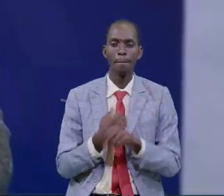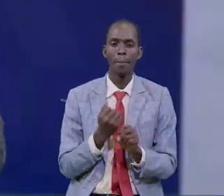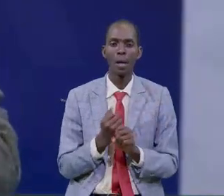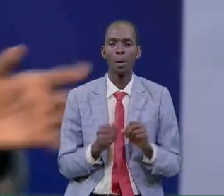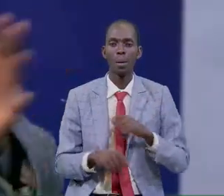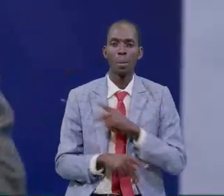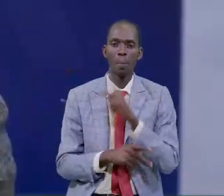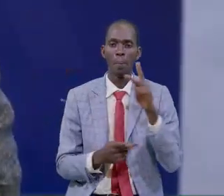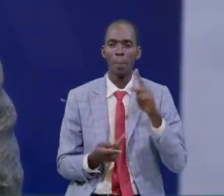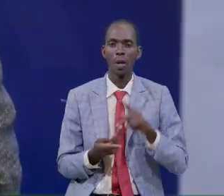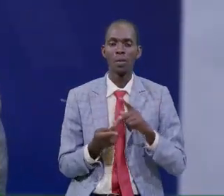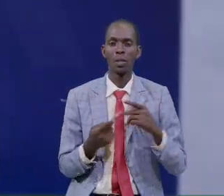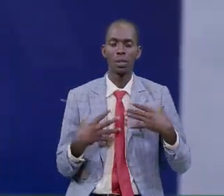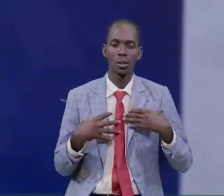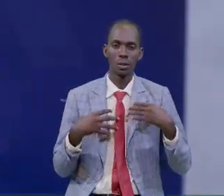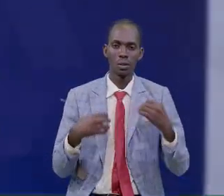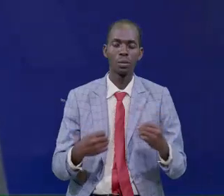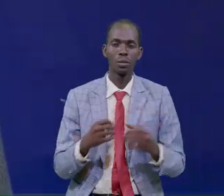perfectly whole.